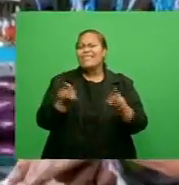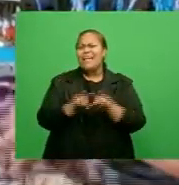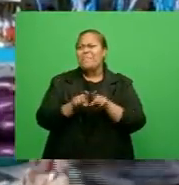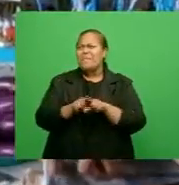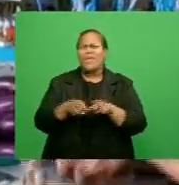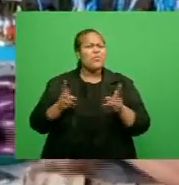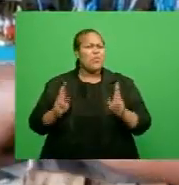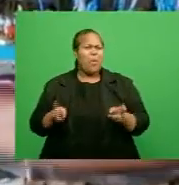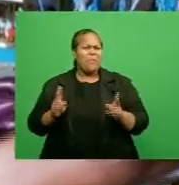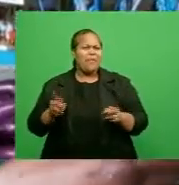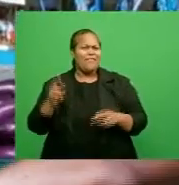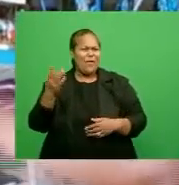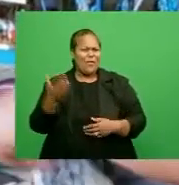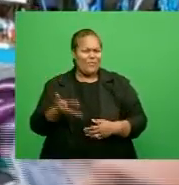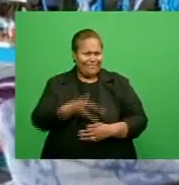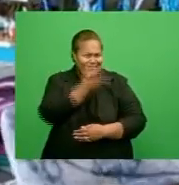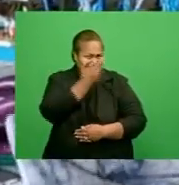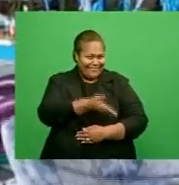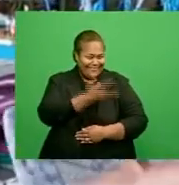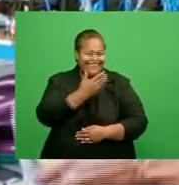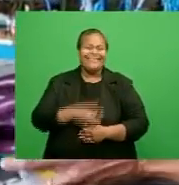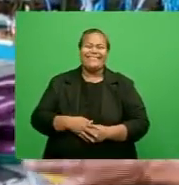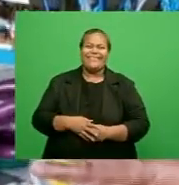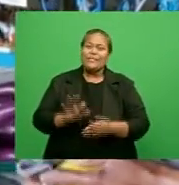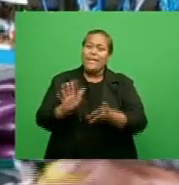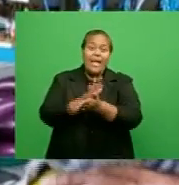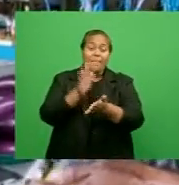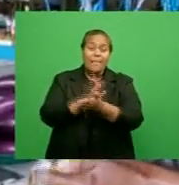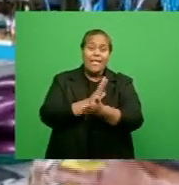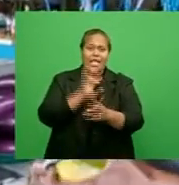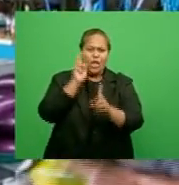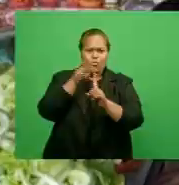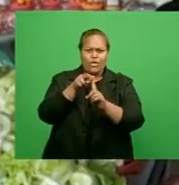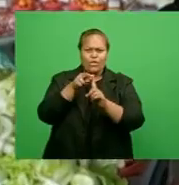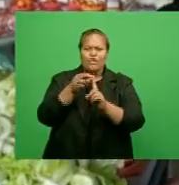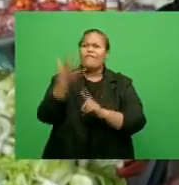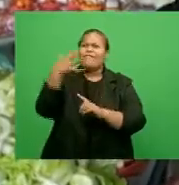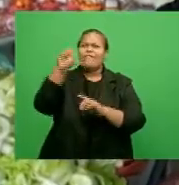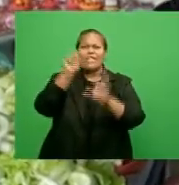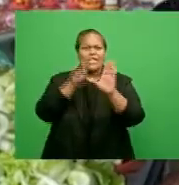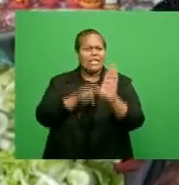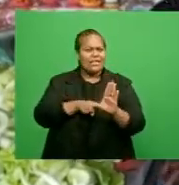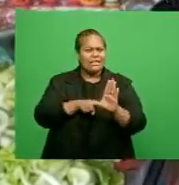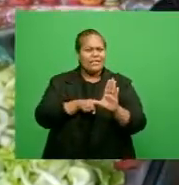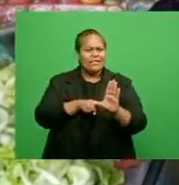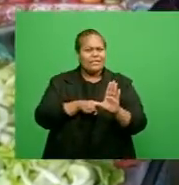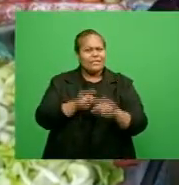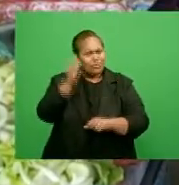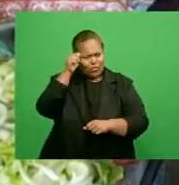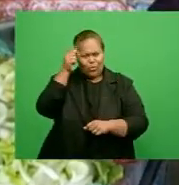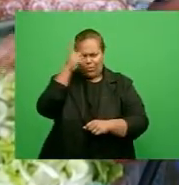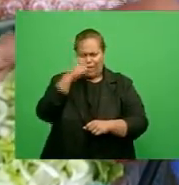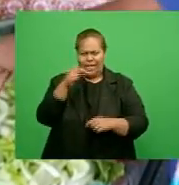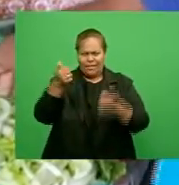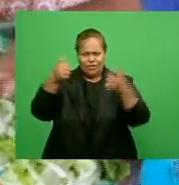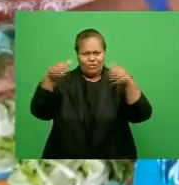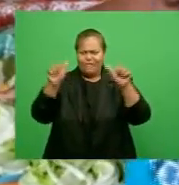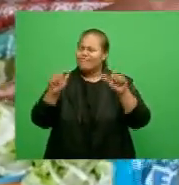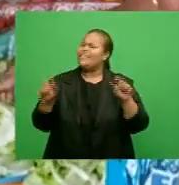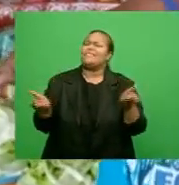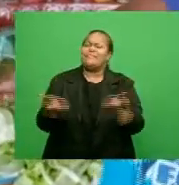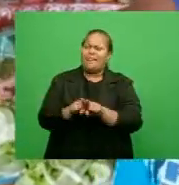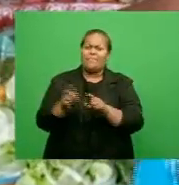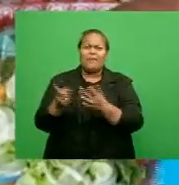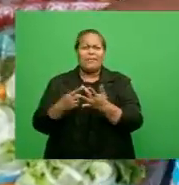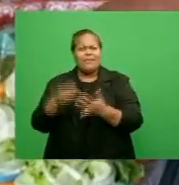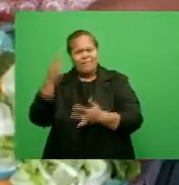I want to be happy that I've reached the 50th century. And I know I can make it as well as some other moms if they can reach